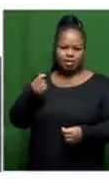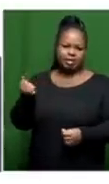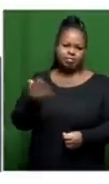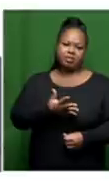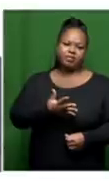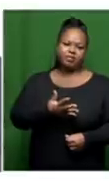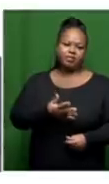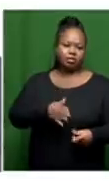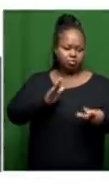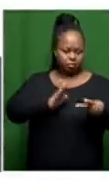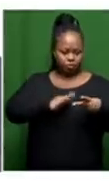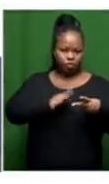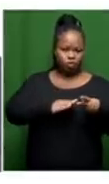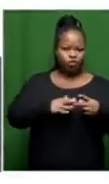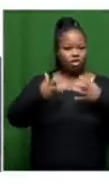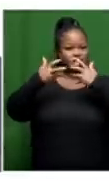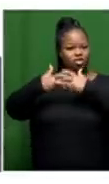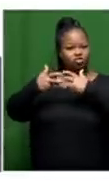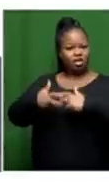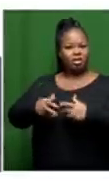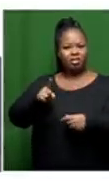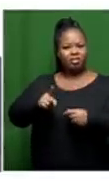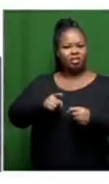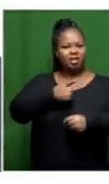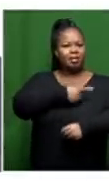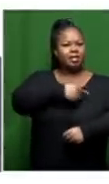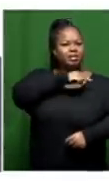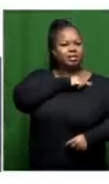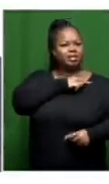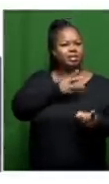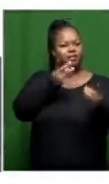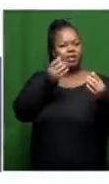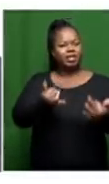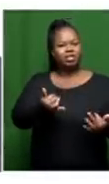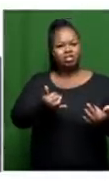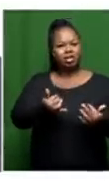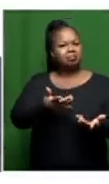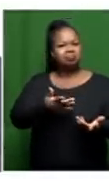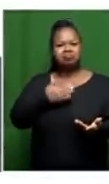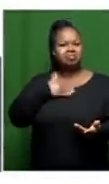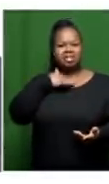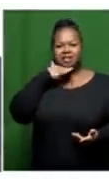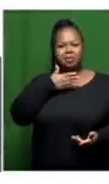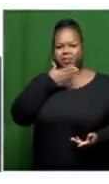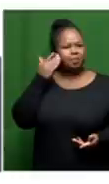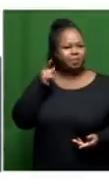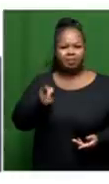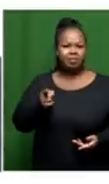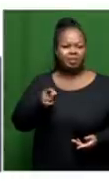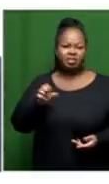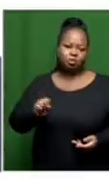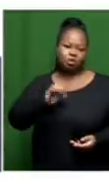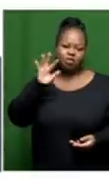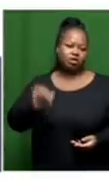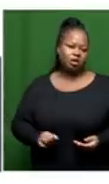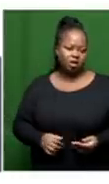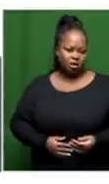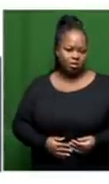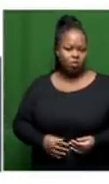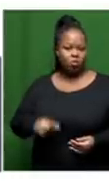engineering capacity and even the financial capacity to attend to the problems we have exists in South Africa.